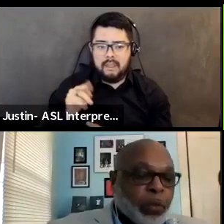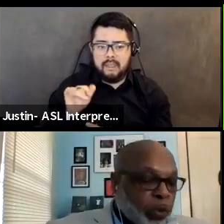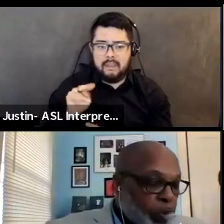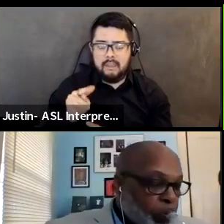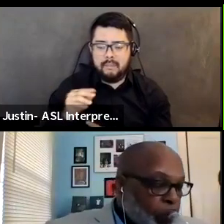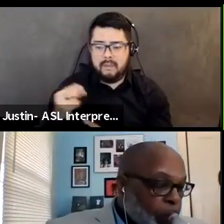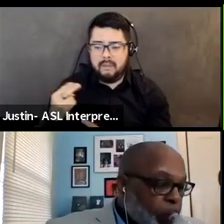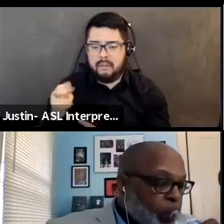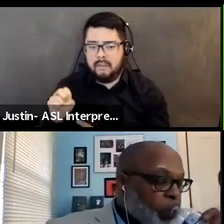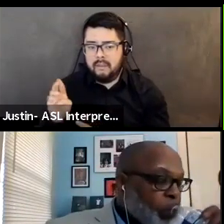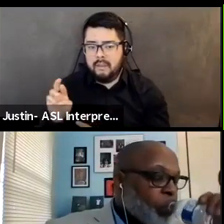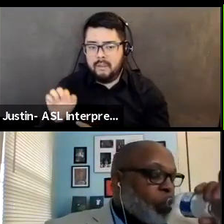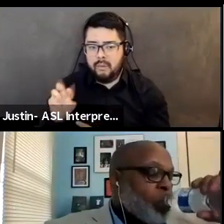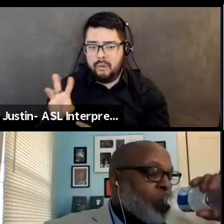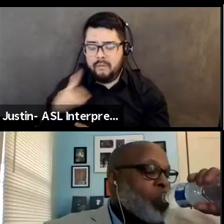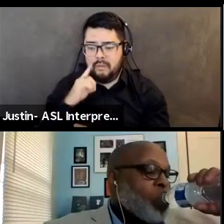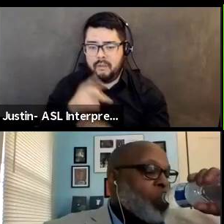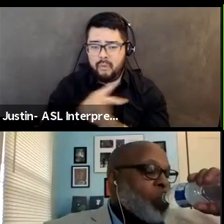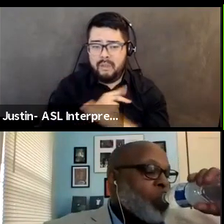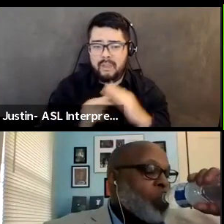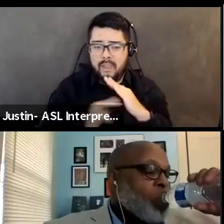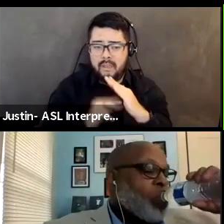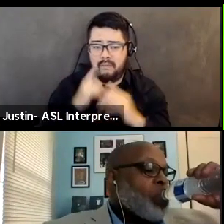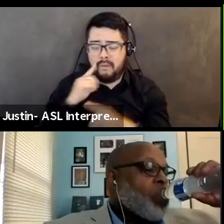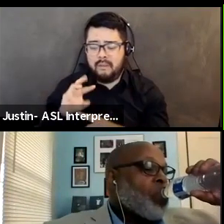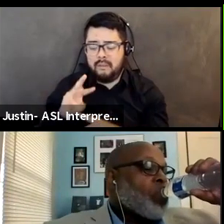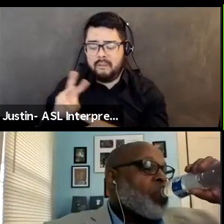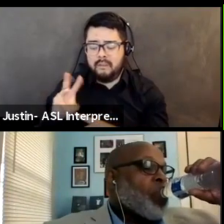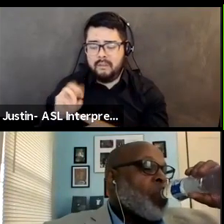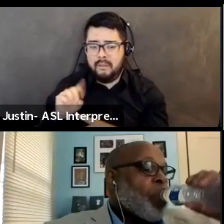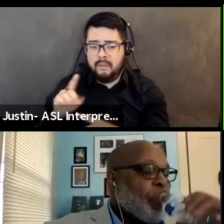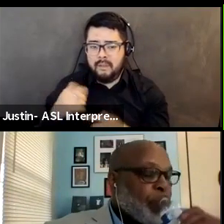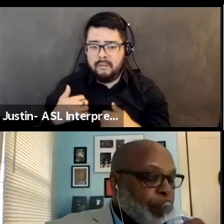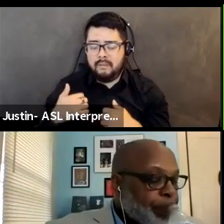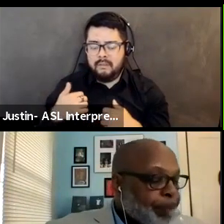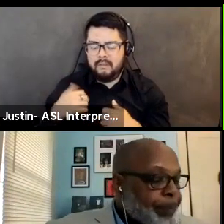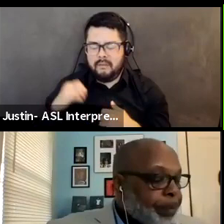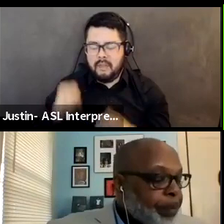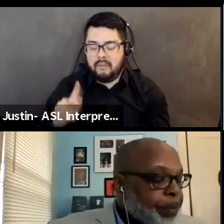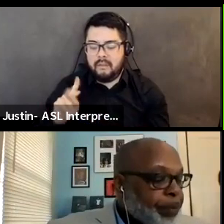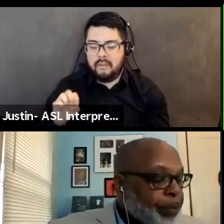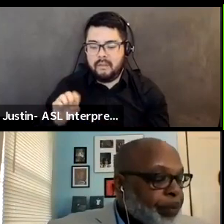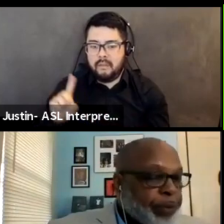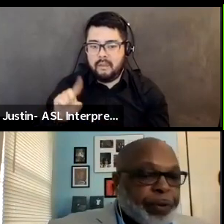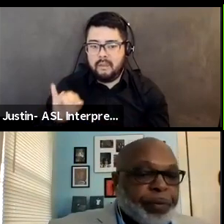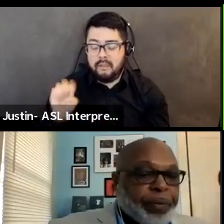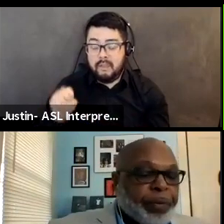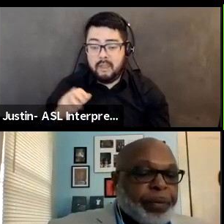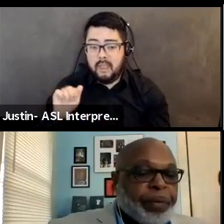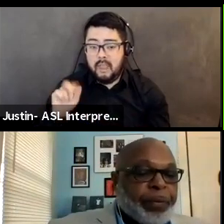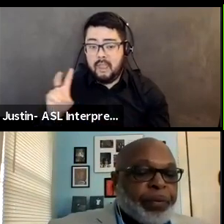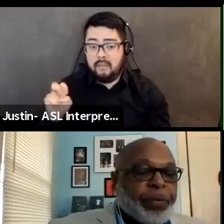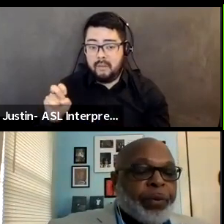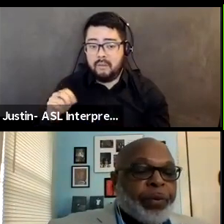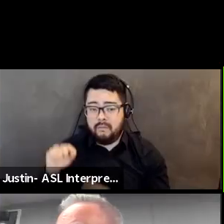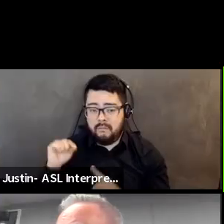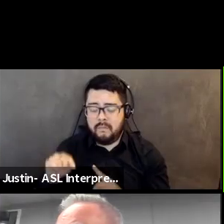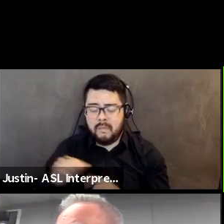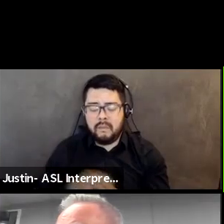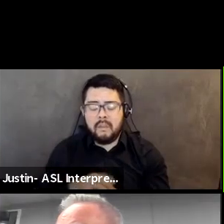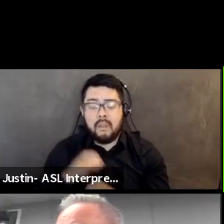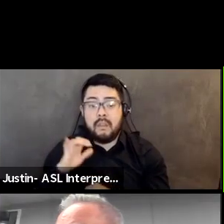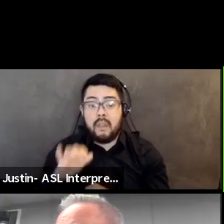village pre-k center located at 6601 south kedzie avenue pr1 mr president is to authorize the first